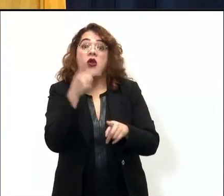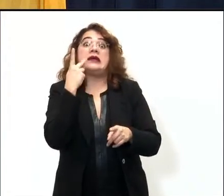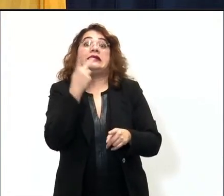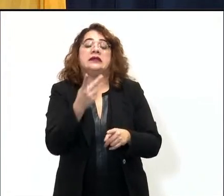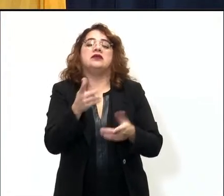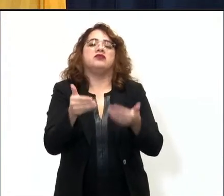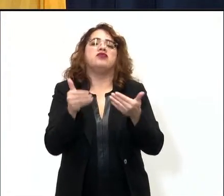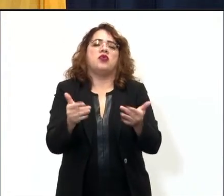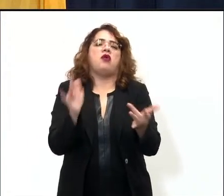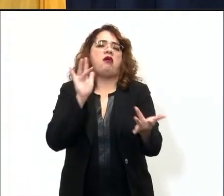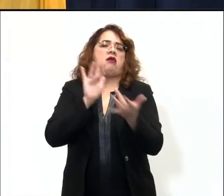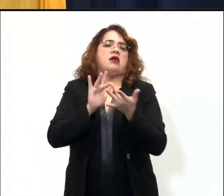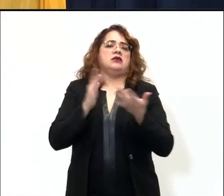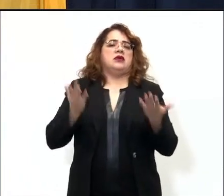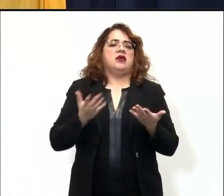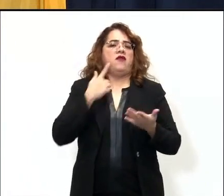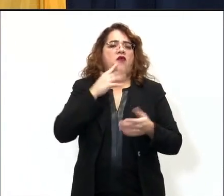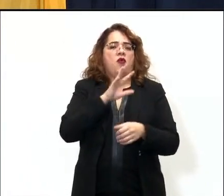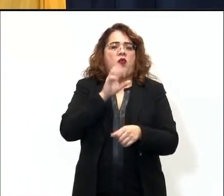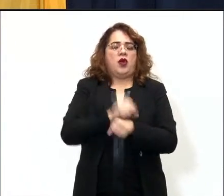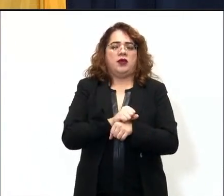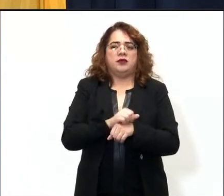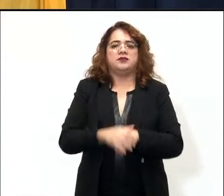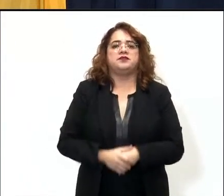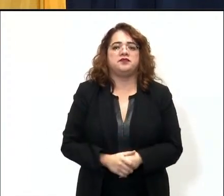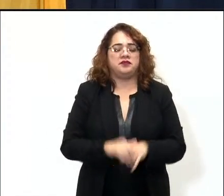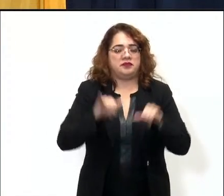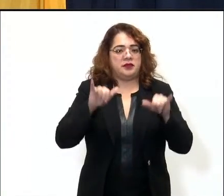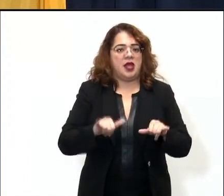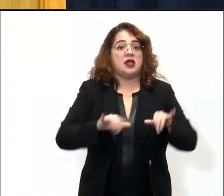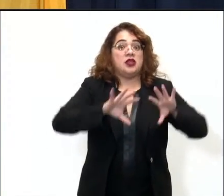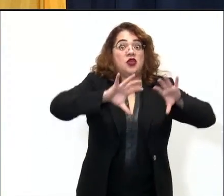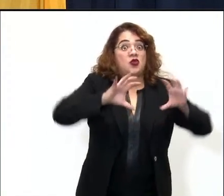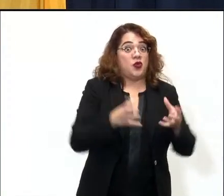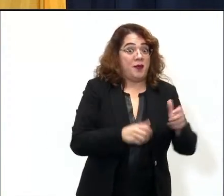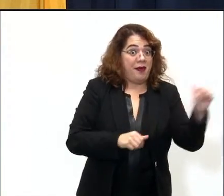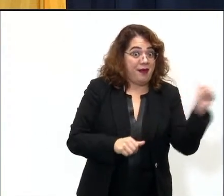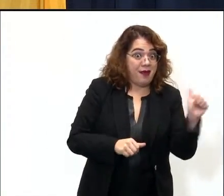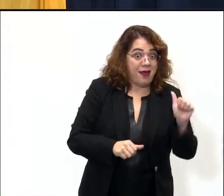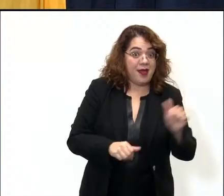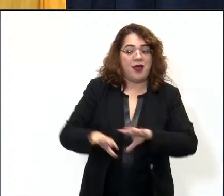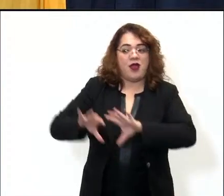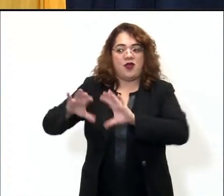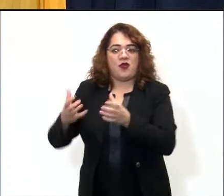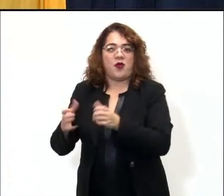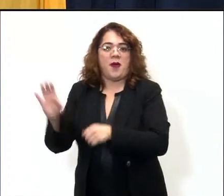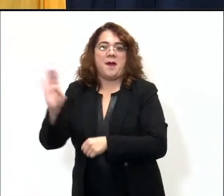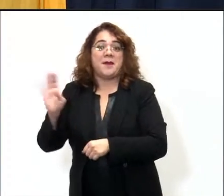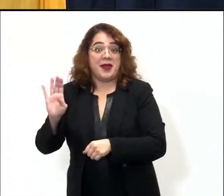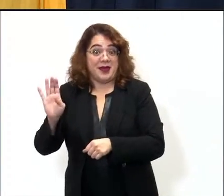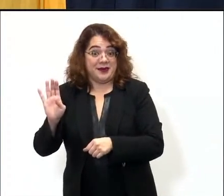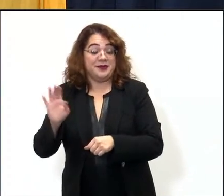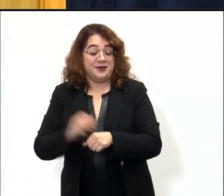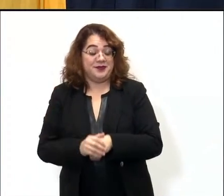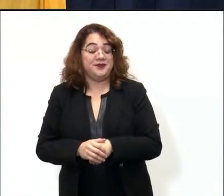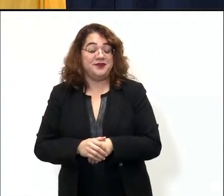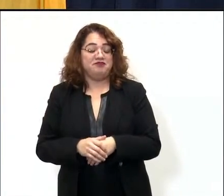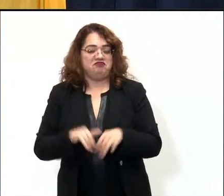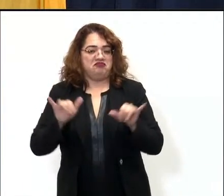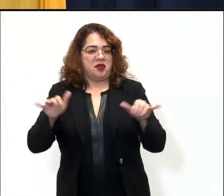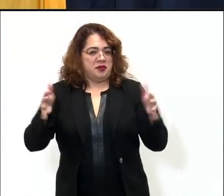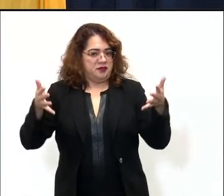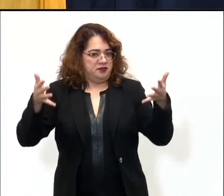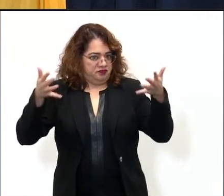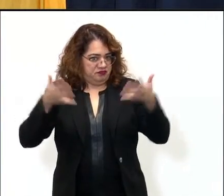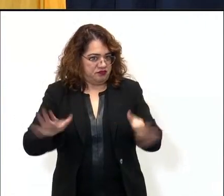And that is all the information we have to share as it relates to Group A and Group B. Now, once we're done with those groups,